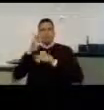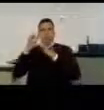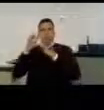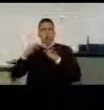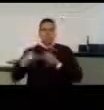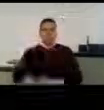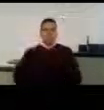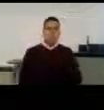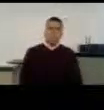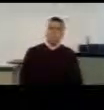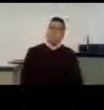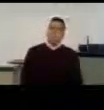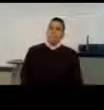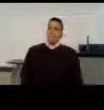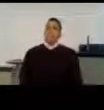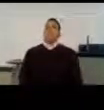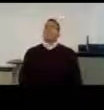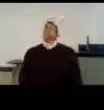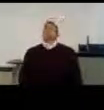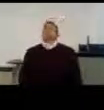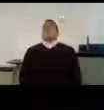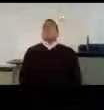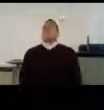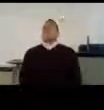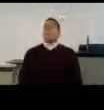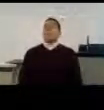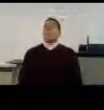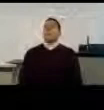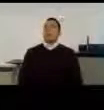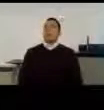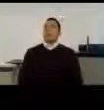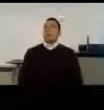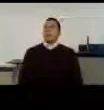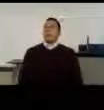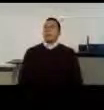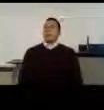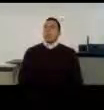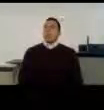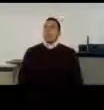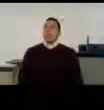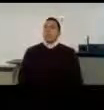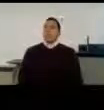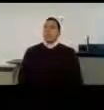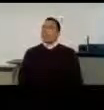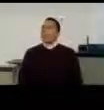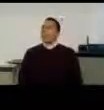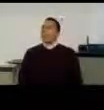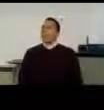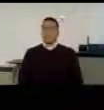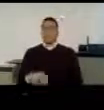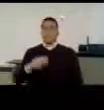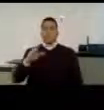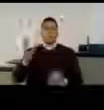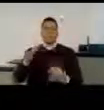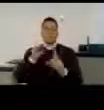that's really important. So just as a little reminder, you know, our government works on 3 different branches. We have